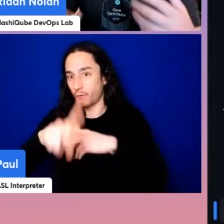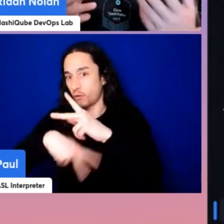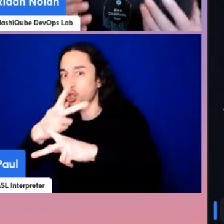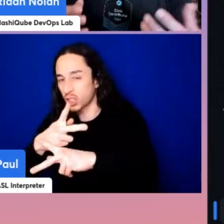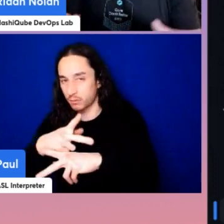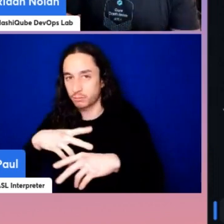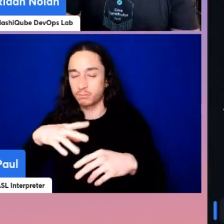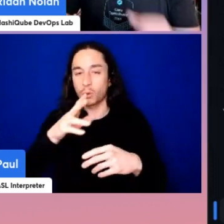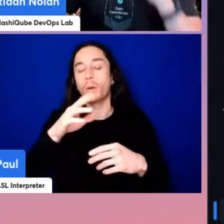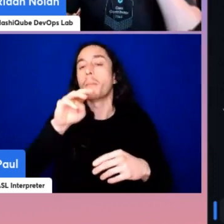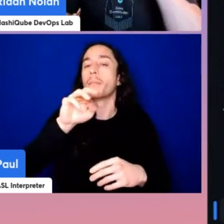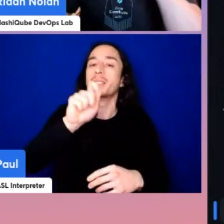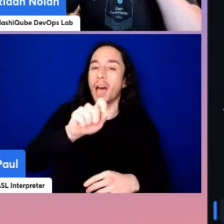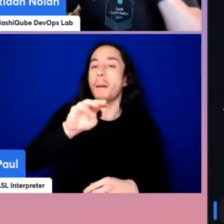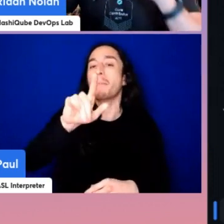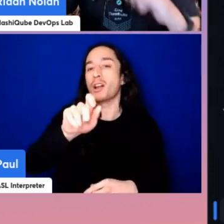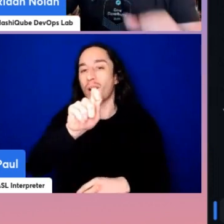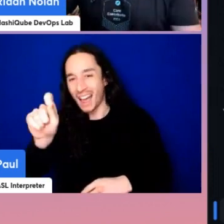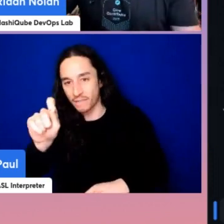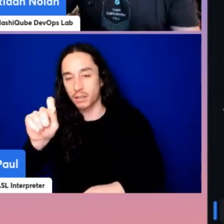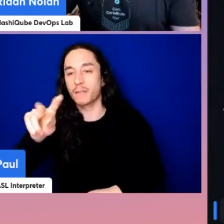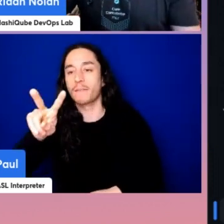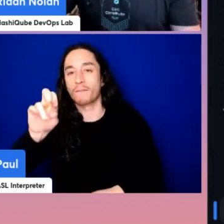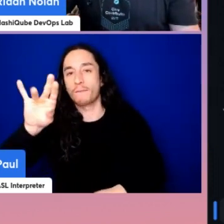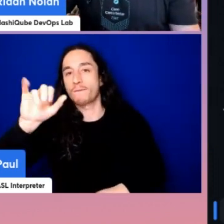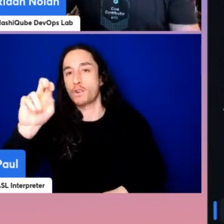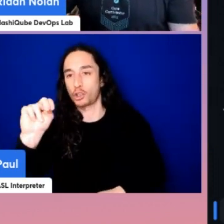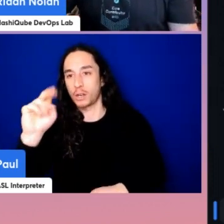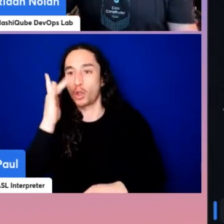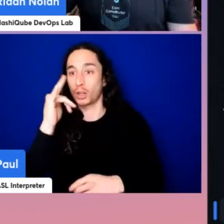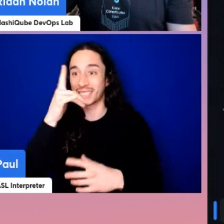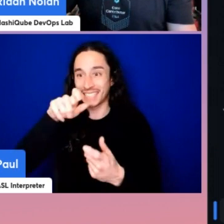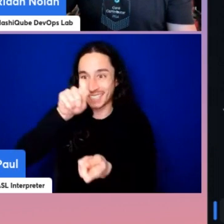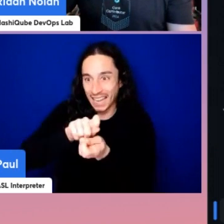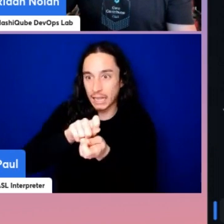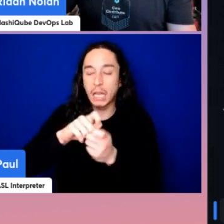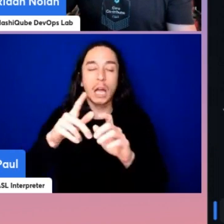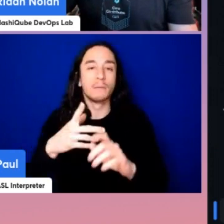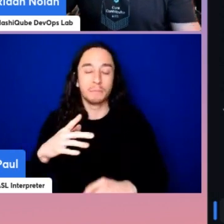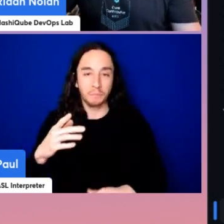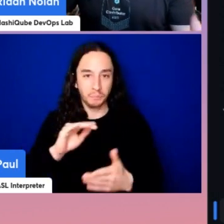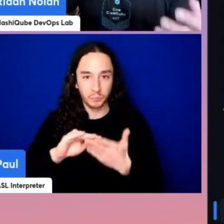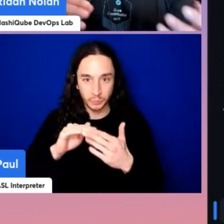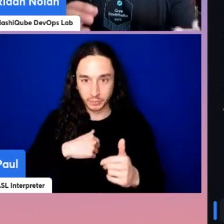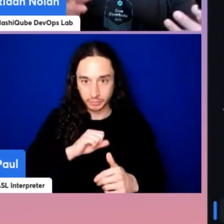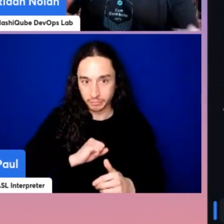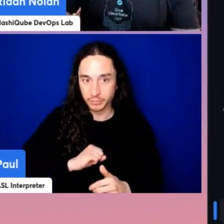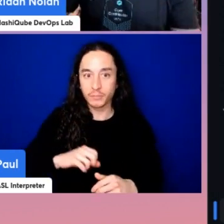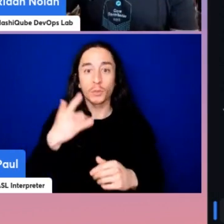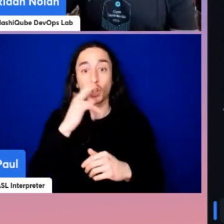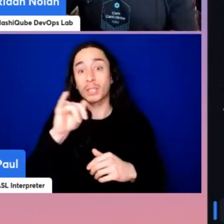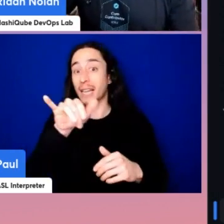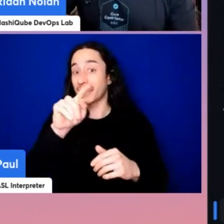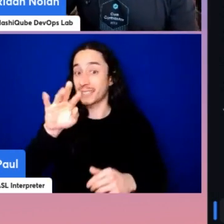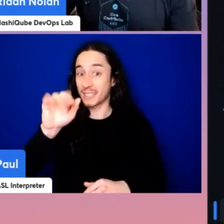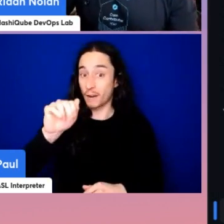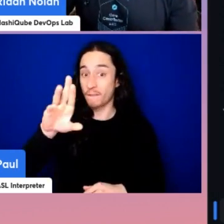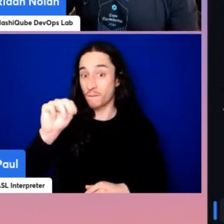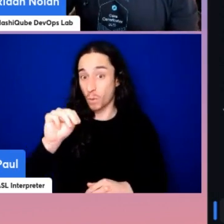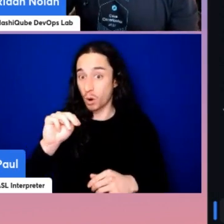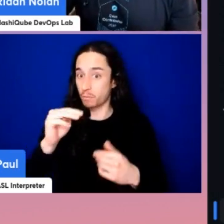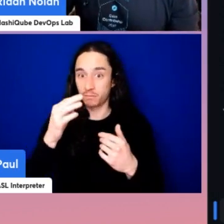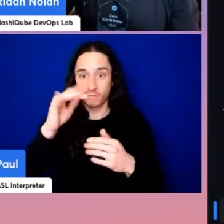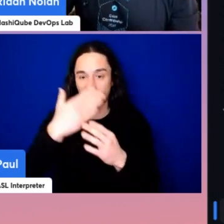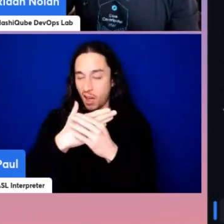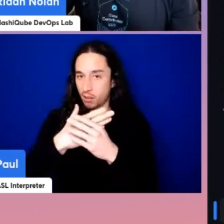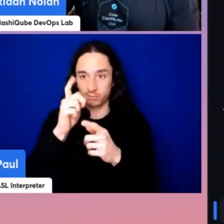looks exactly, excuse me, like the Terraform-version file or your Terragrant version file.